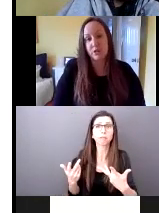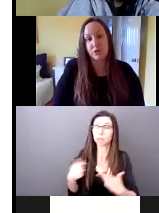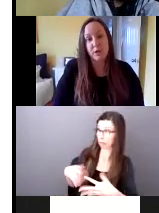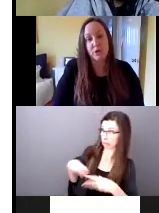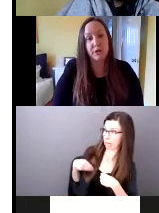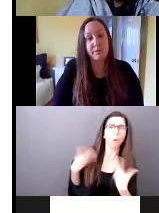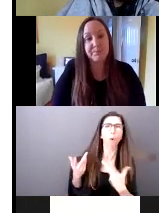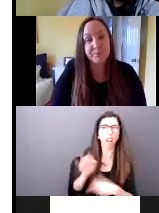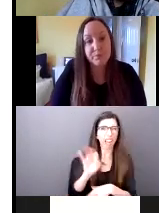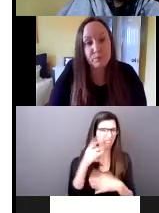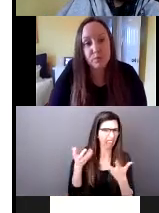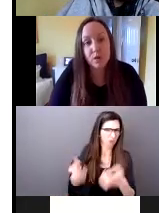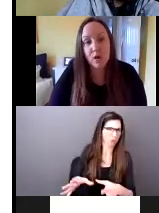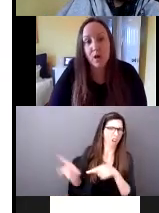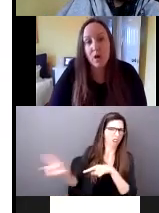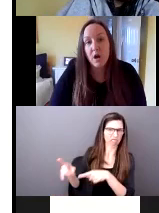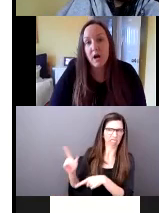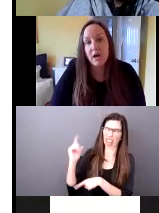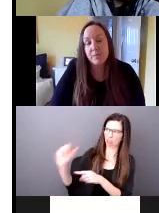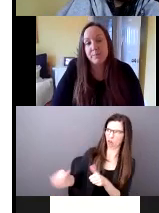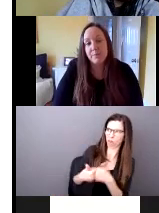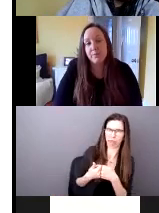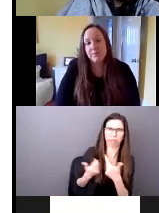on your situation.